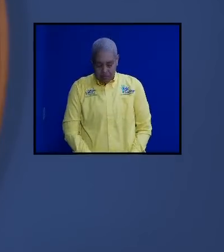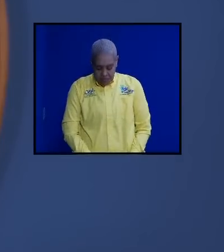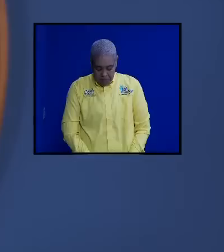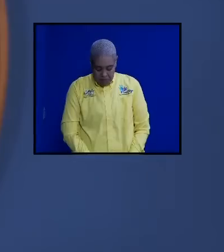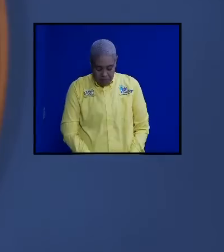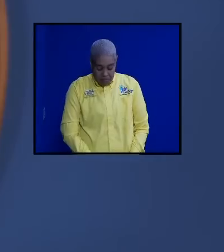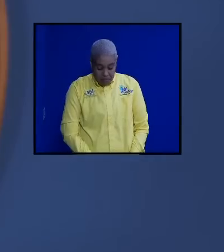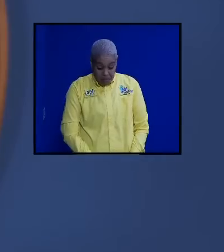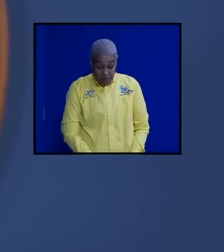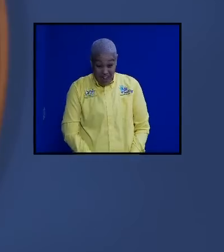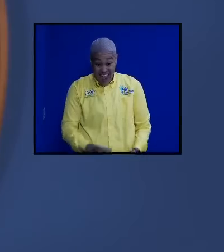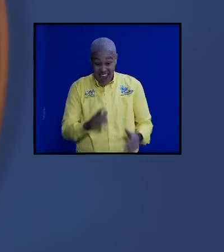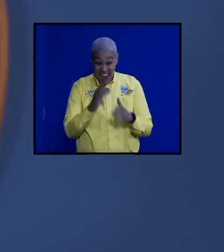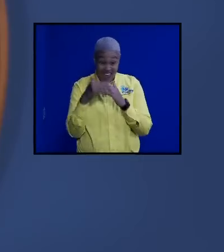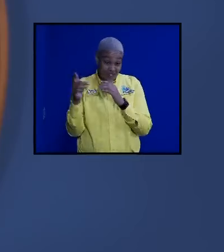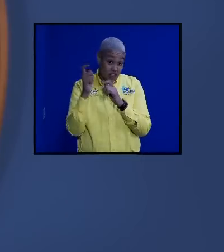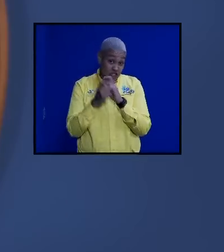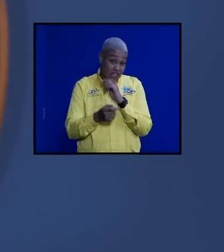the opposition.